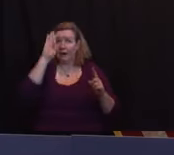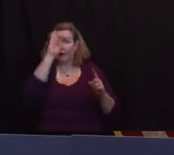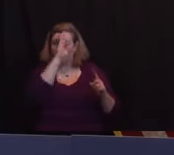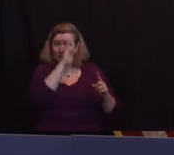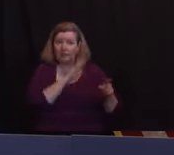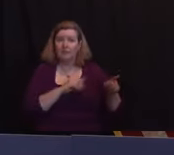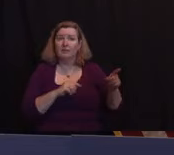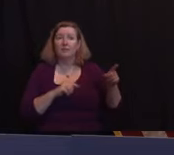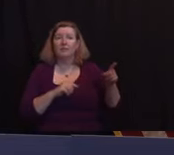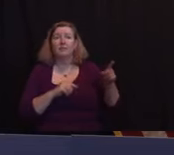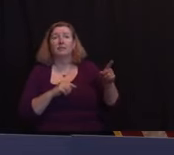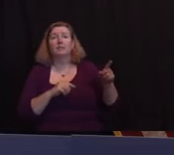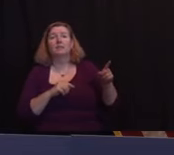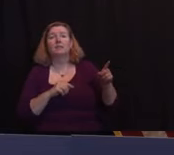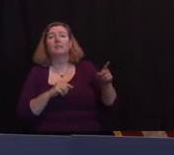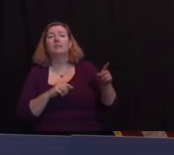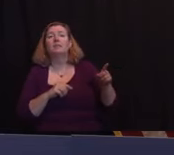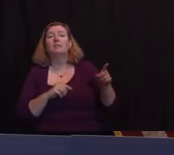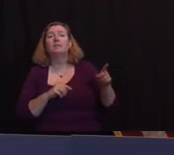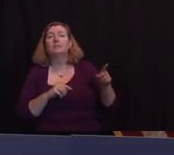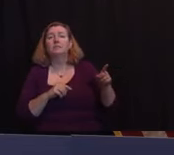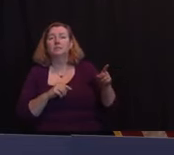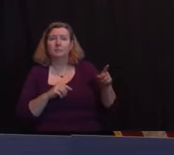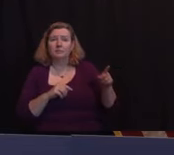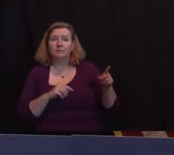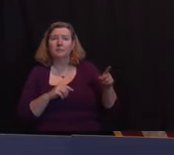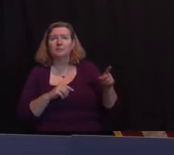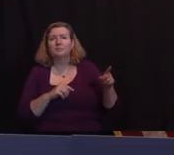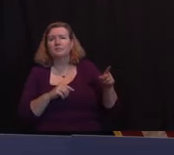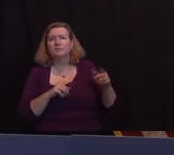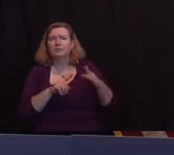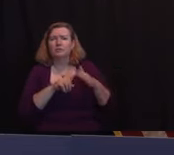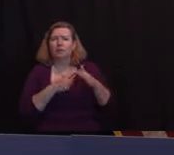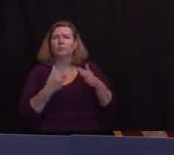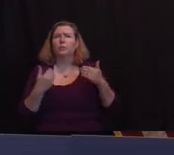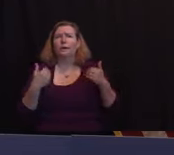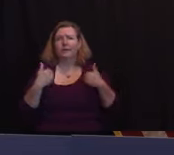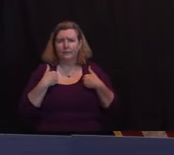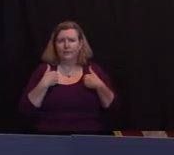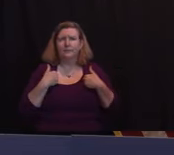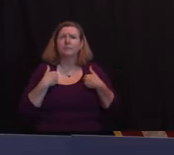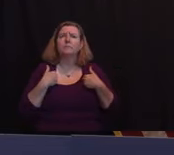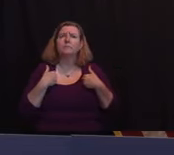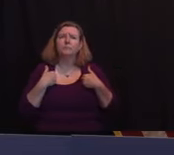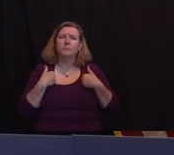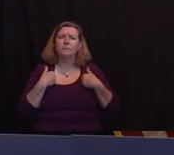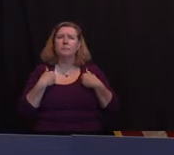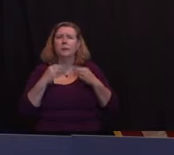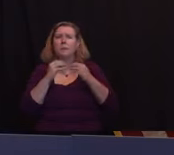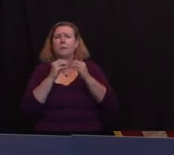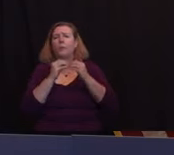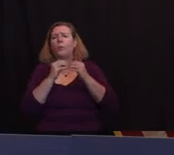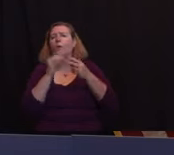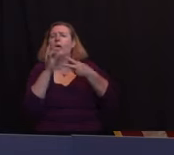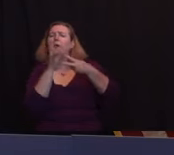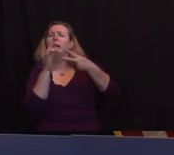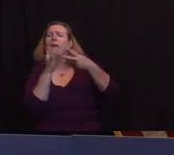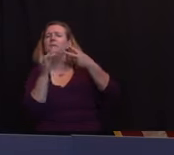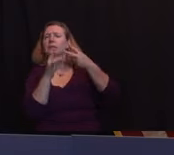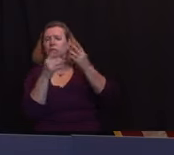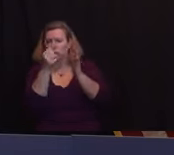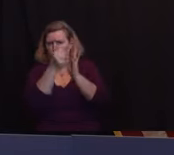centers resuming elective surgery and invasive diagnostic procedures. The